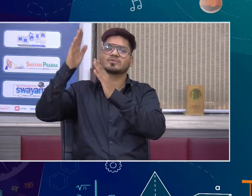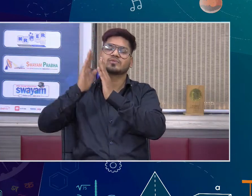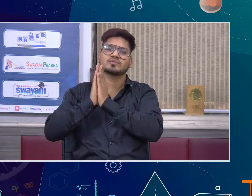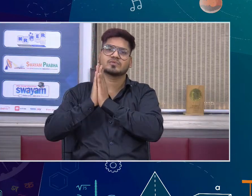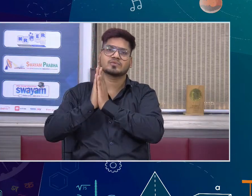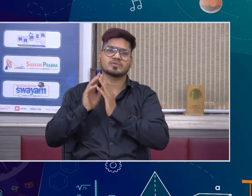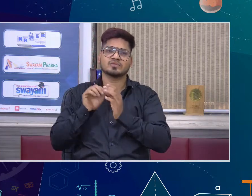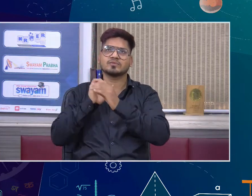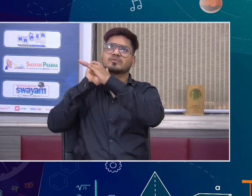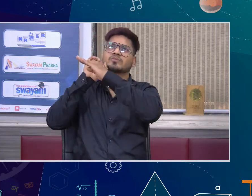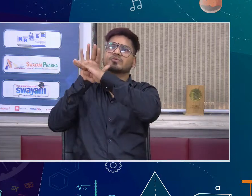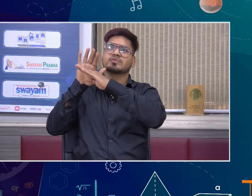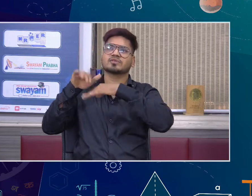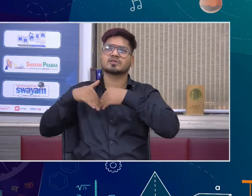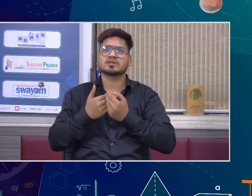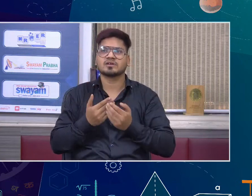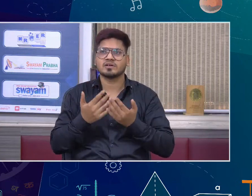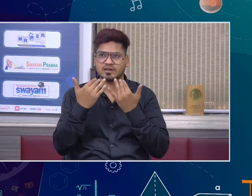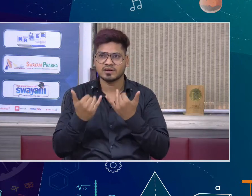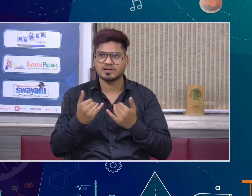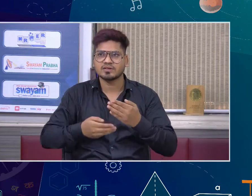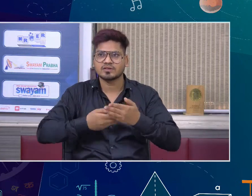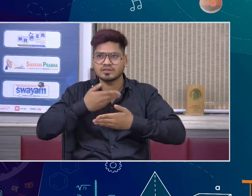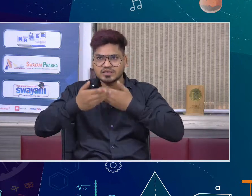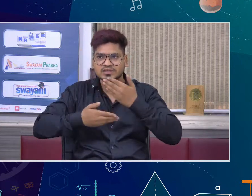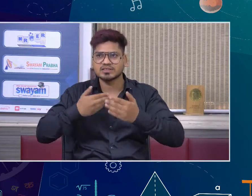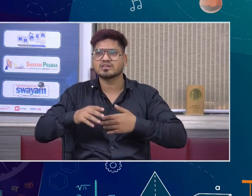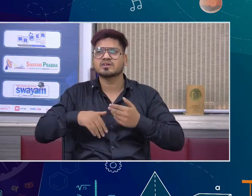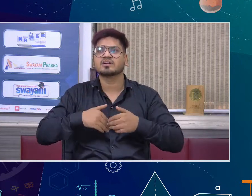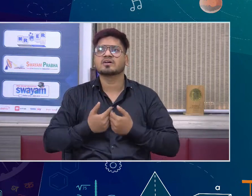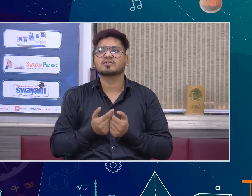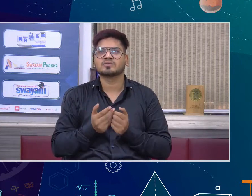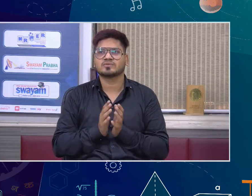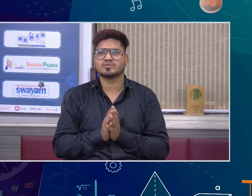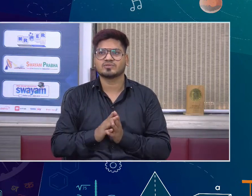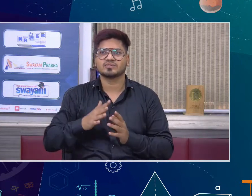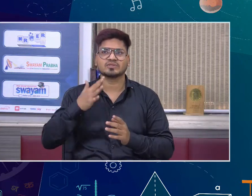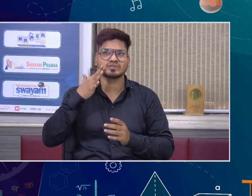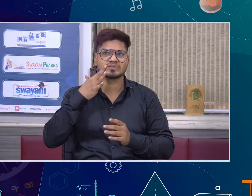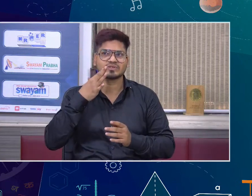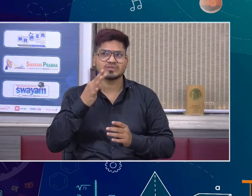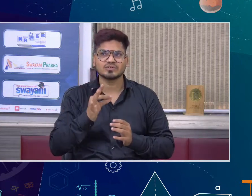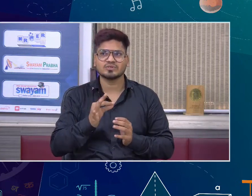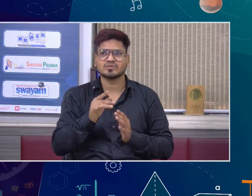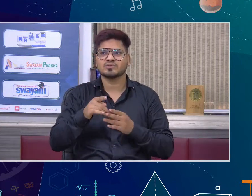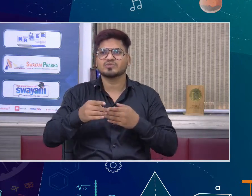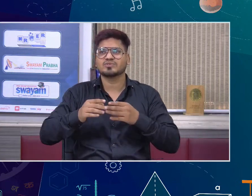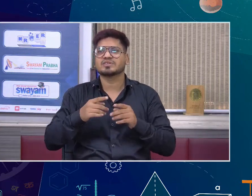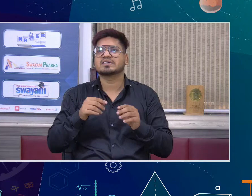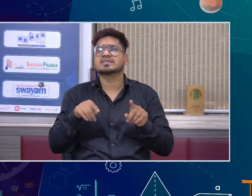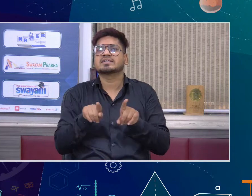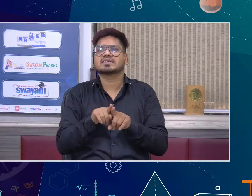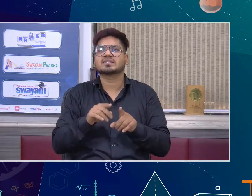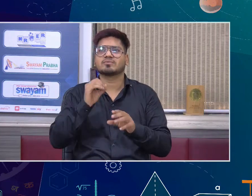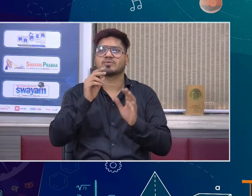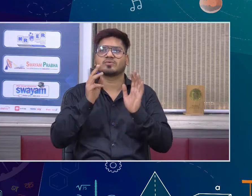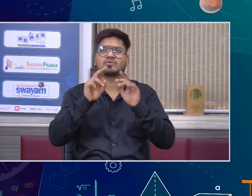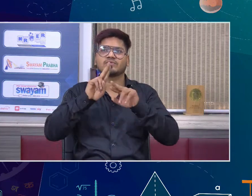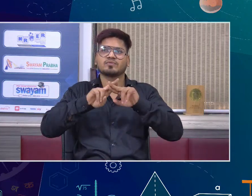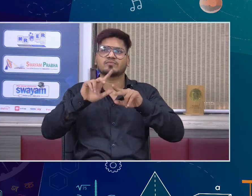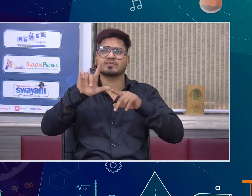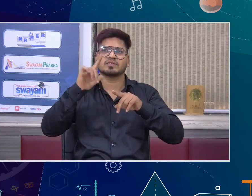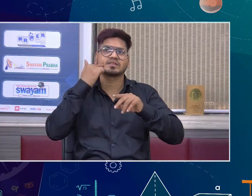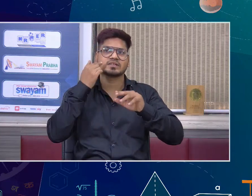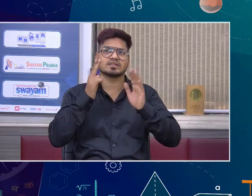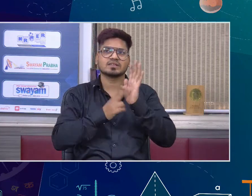you been teaching this story in the original classroom as an offline, and right now you're